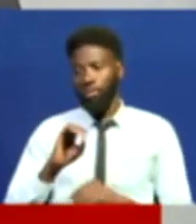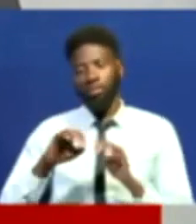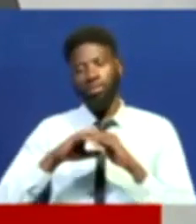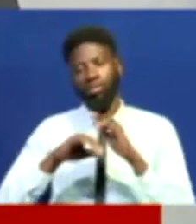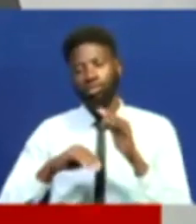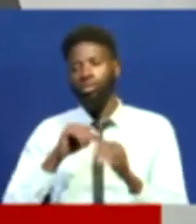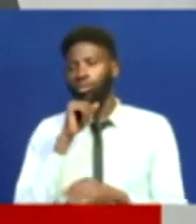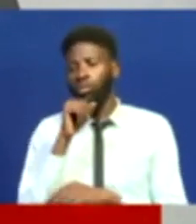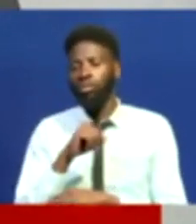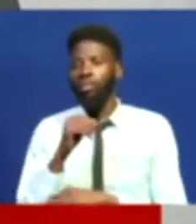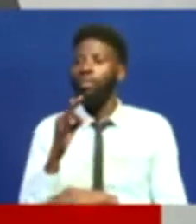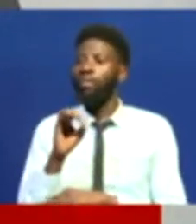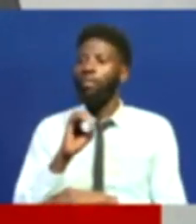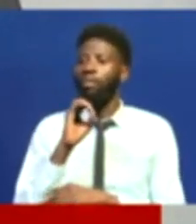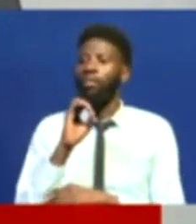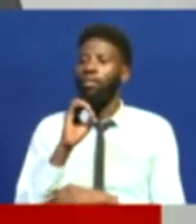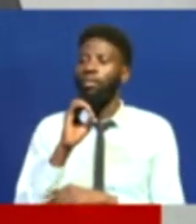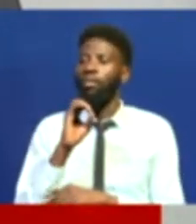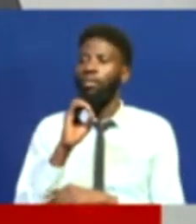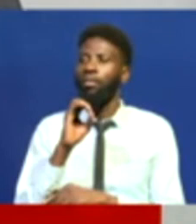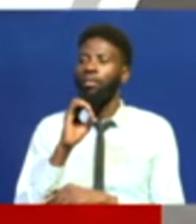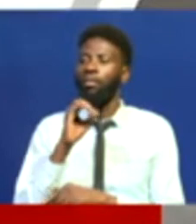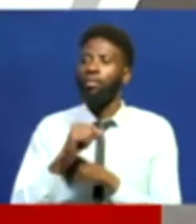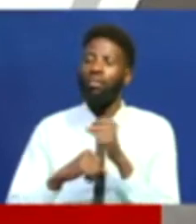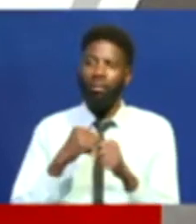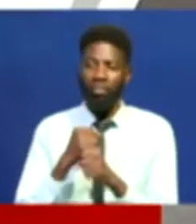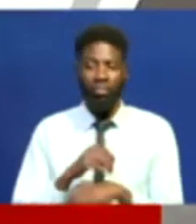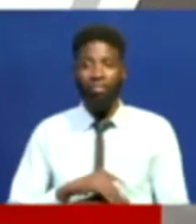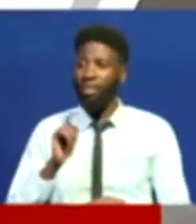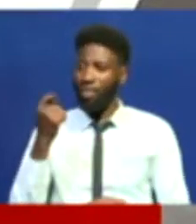75%. Mm-hmm. In Kenya, our population,